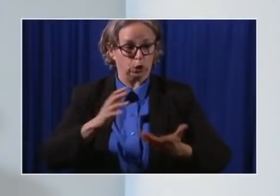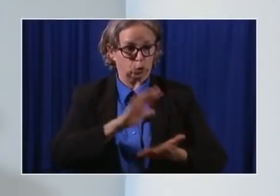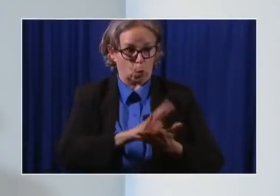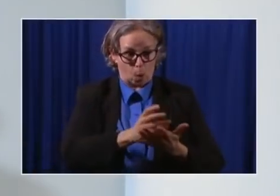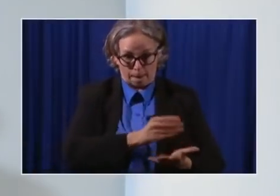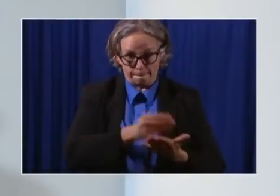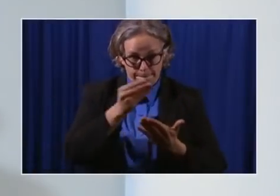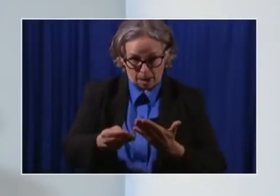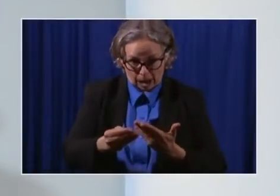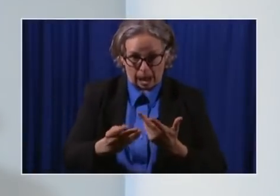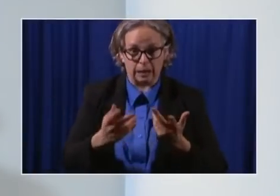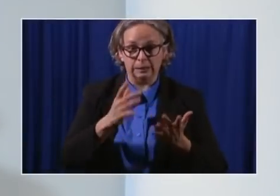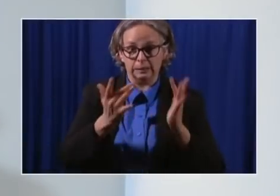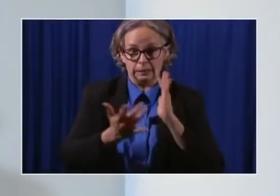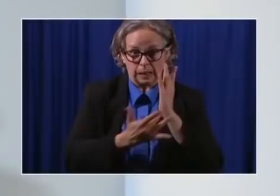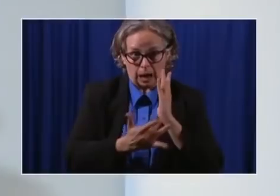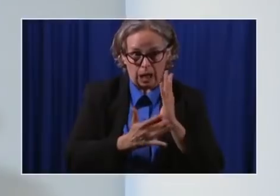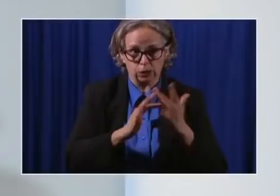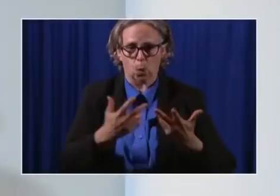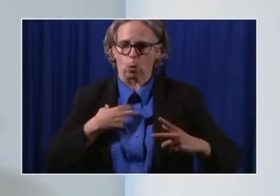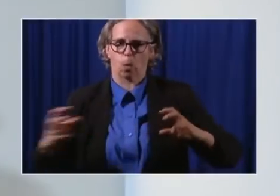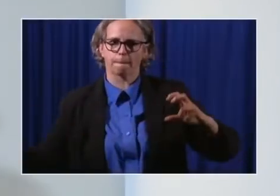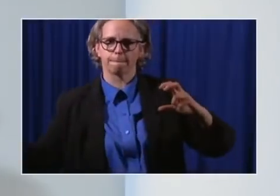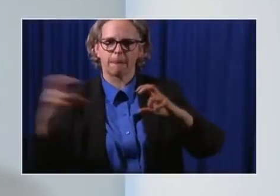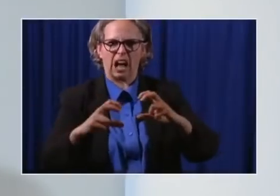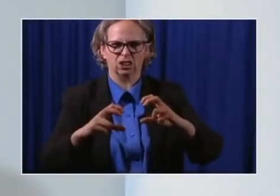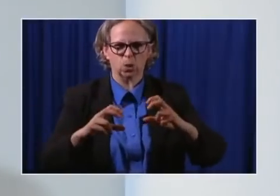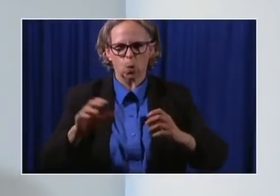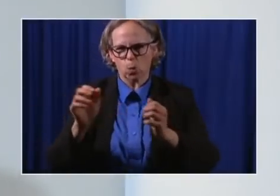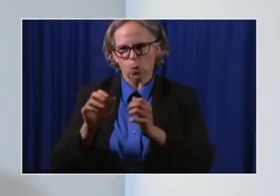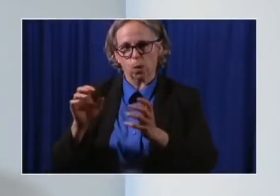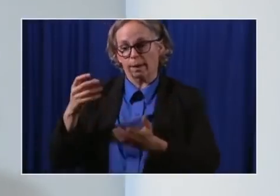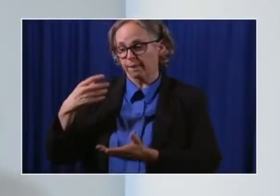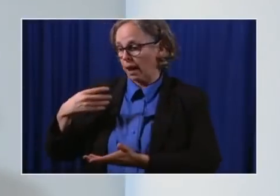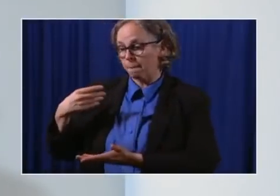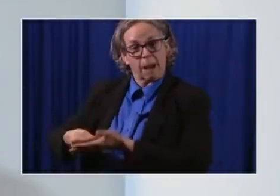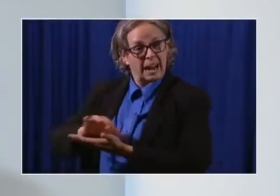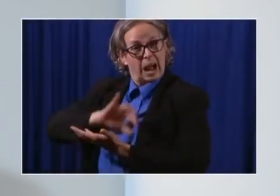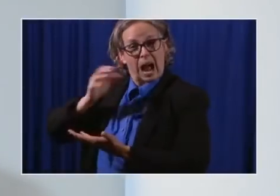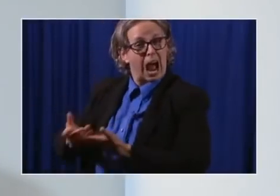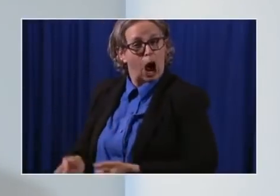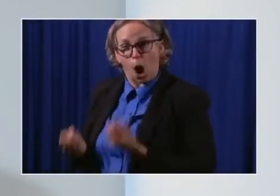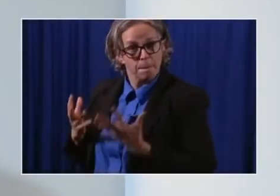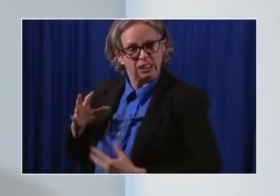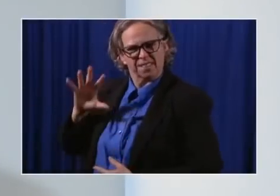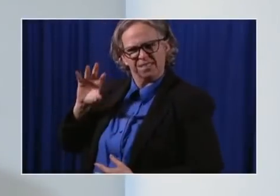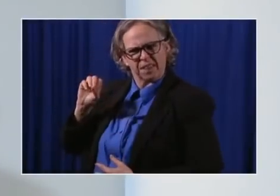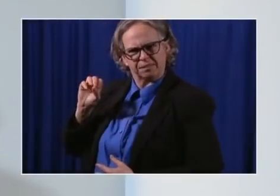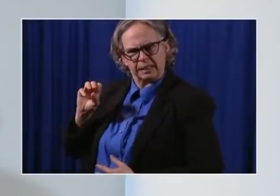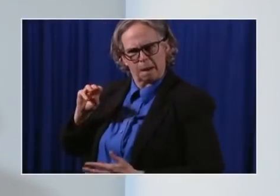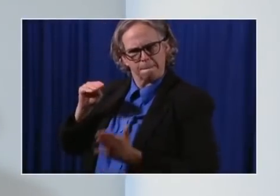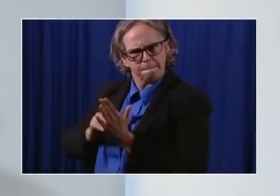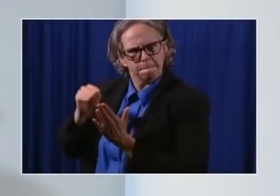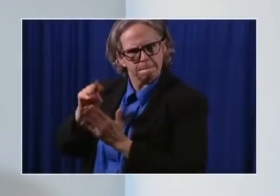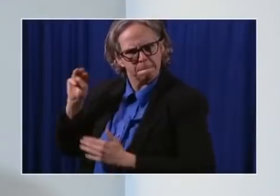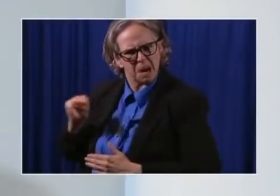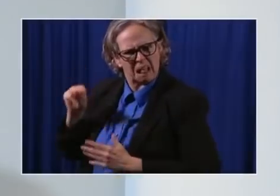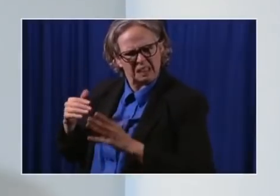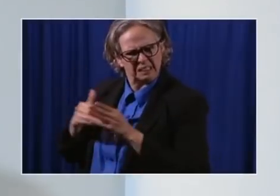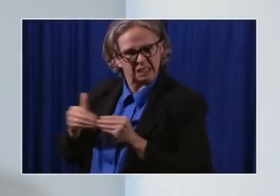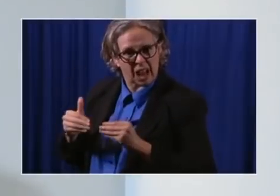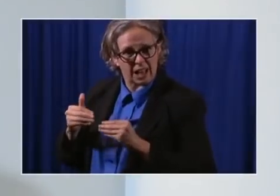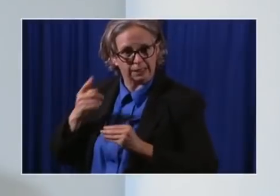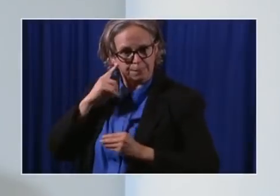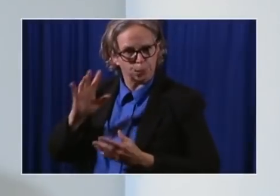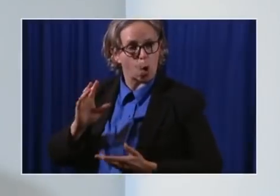aside $50 million, which is pending an upcoming controlling board approval, so we need the legislature's help with this. I spoke with Senate